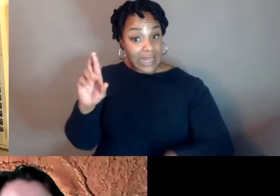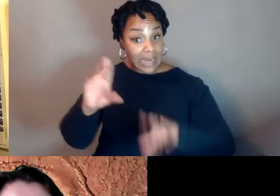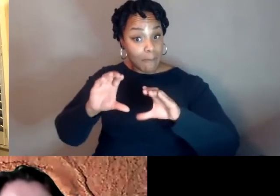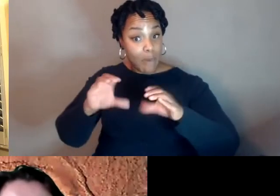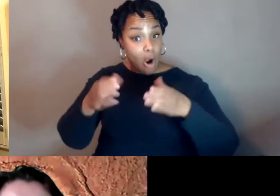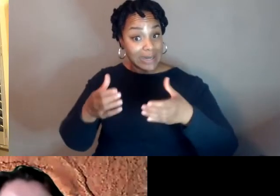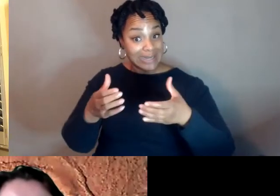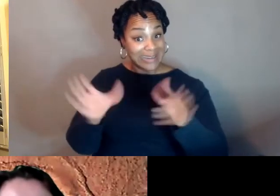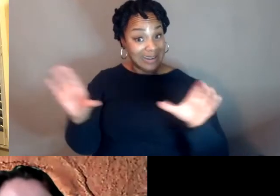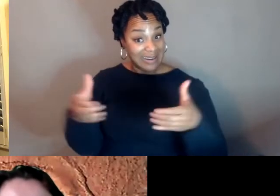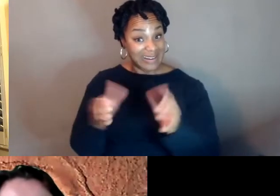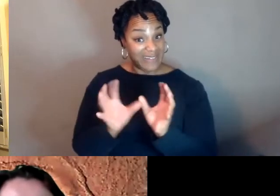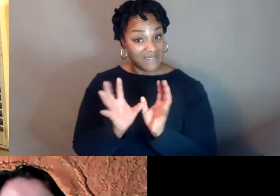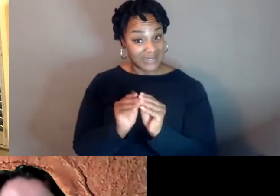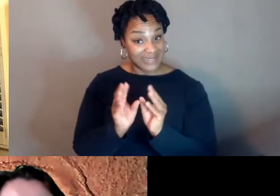convention?